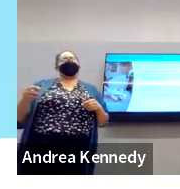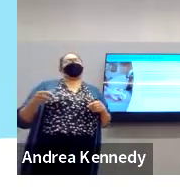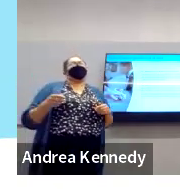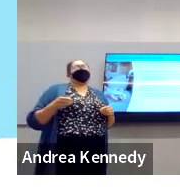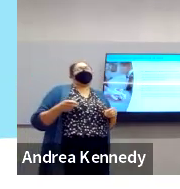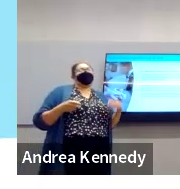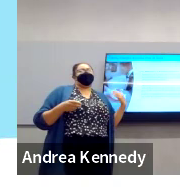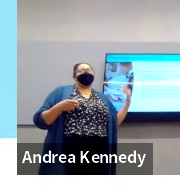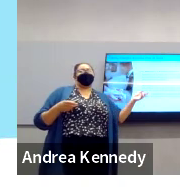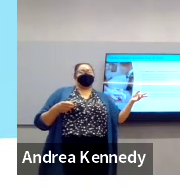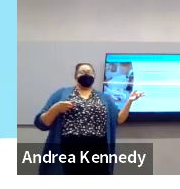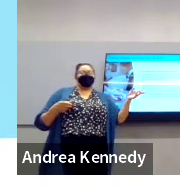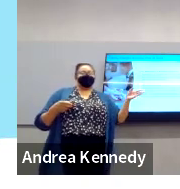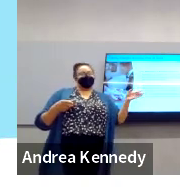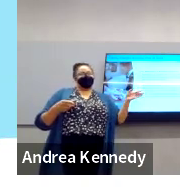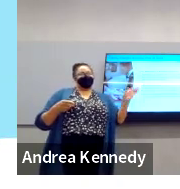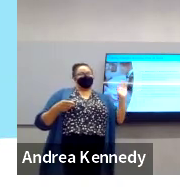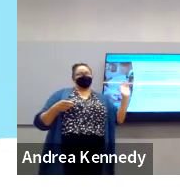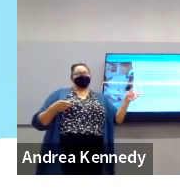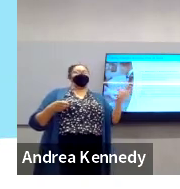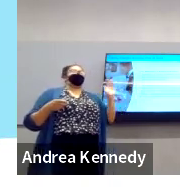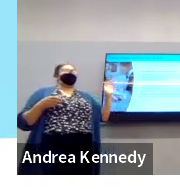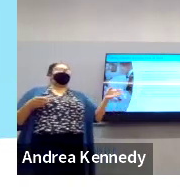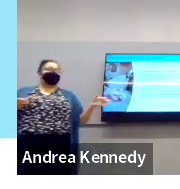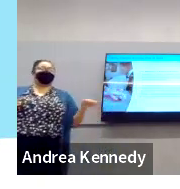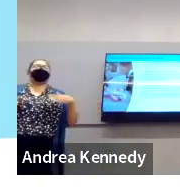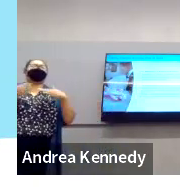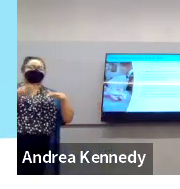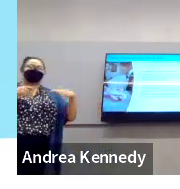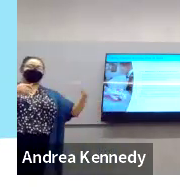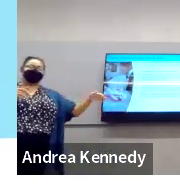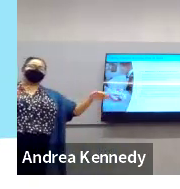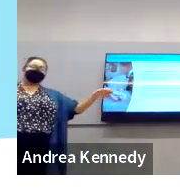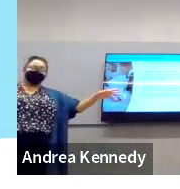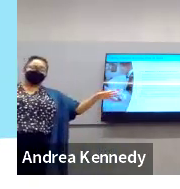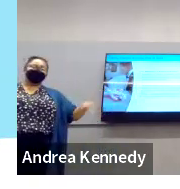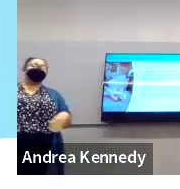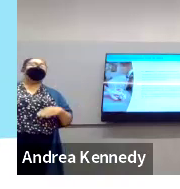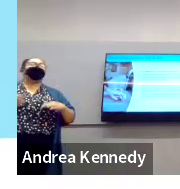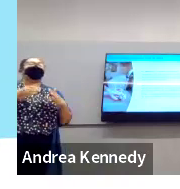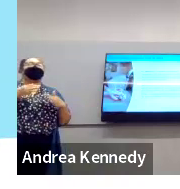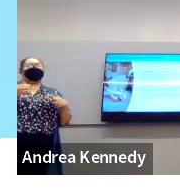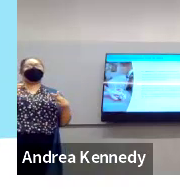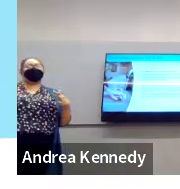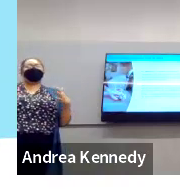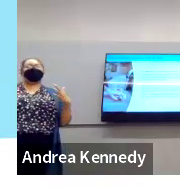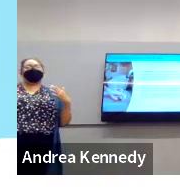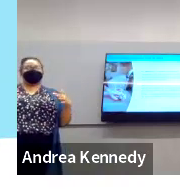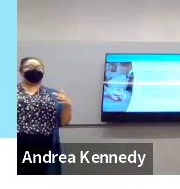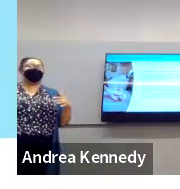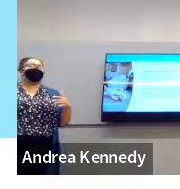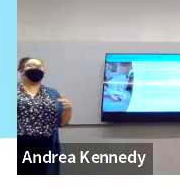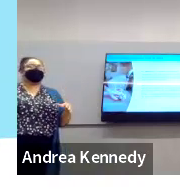of been mentioning, that they're paying directly to a service provider like PG&E. That's still going to continue, but